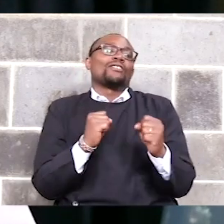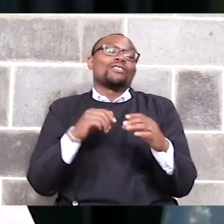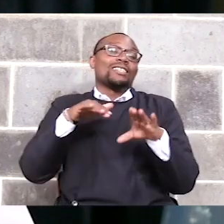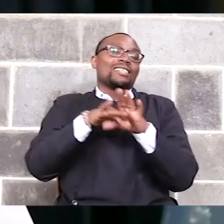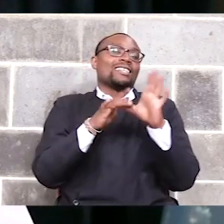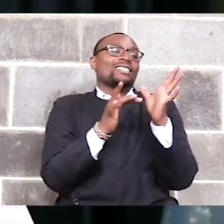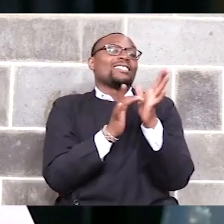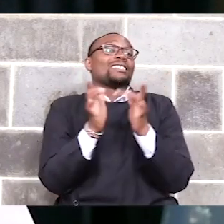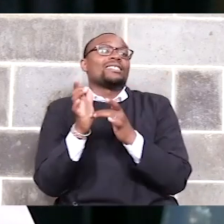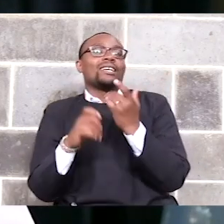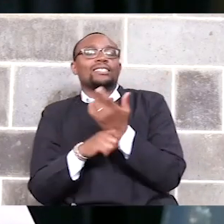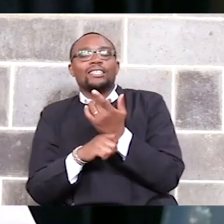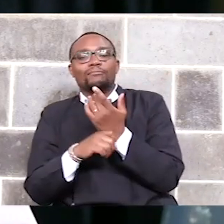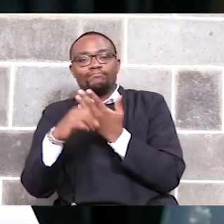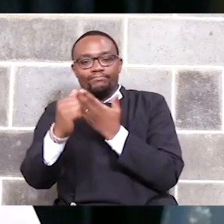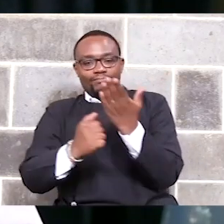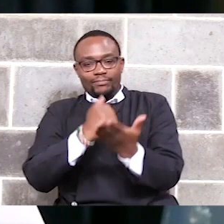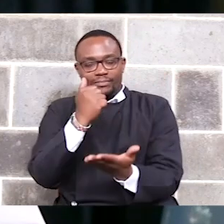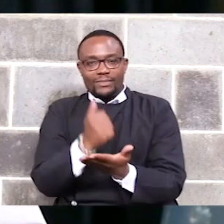name, amen.